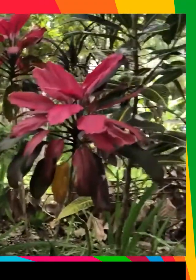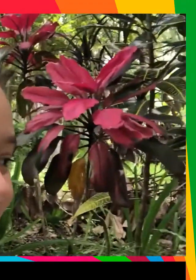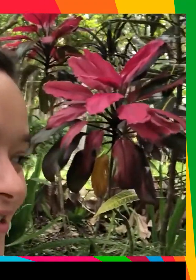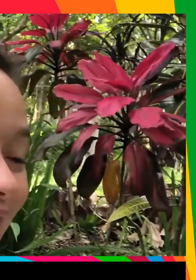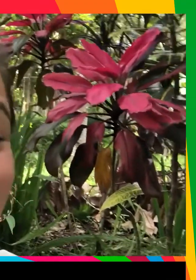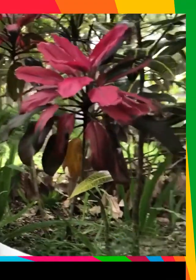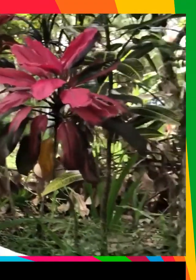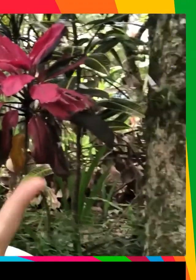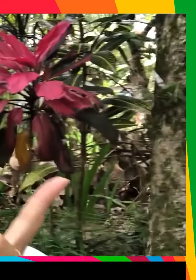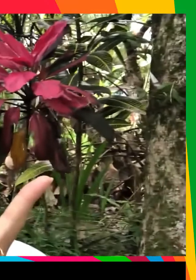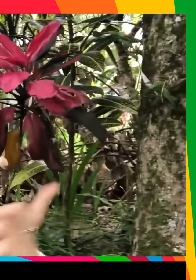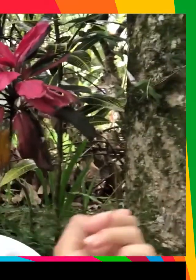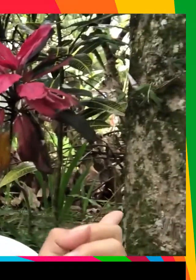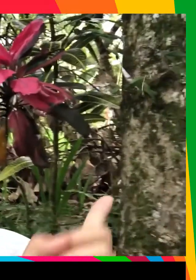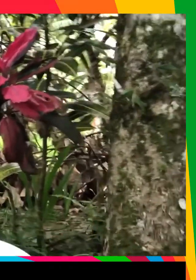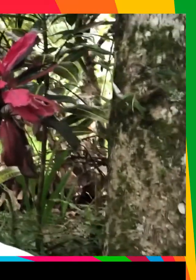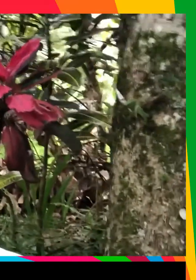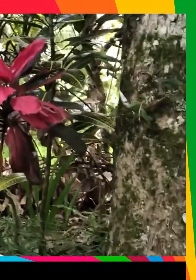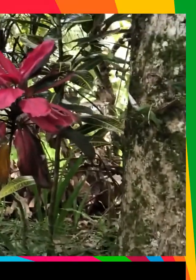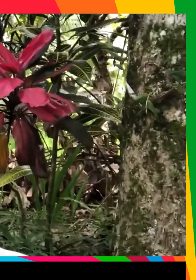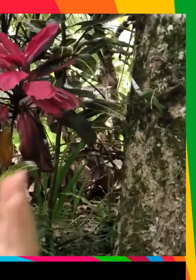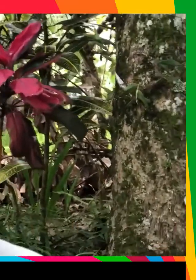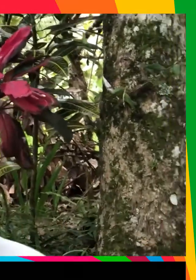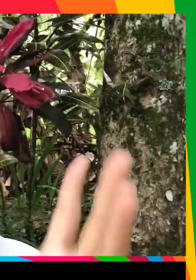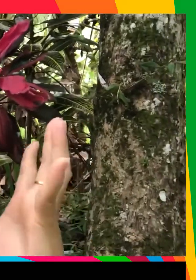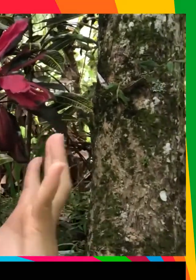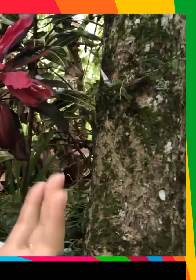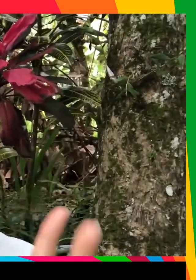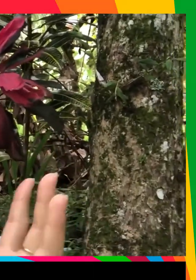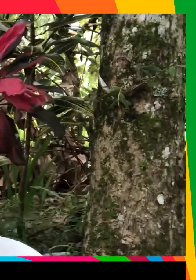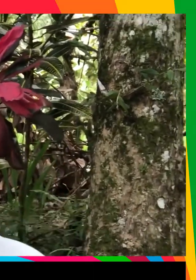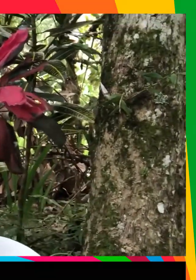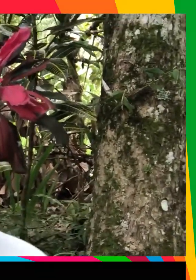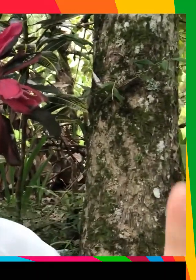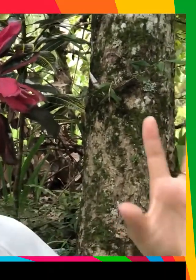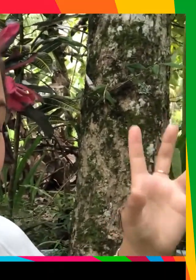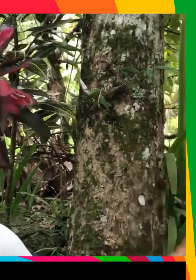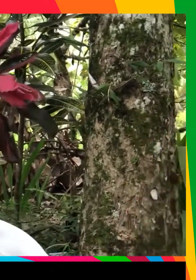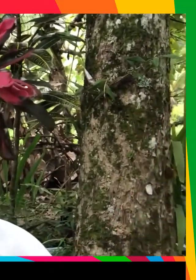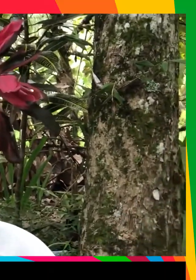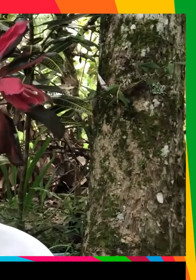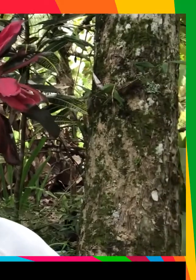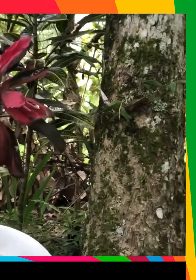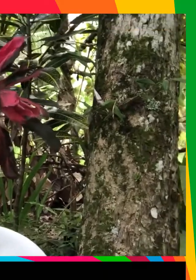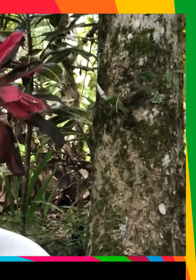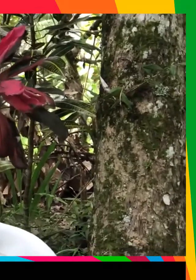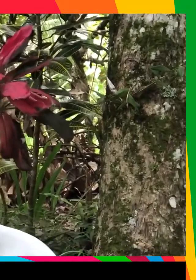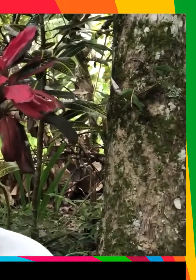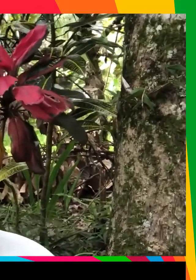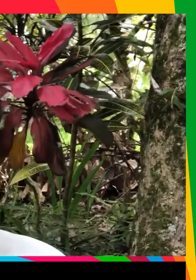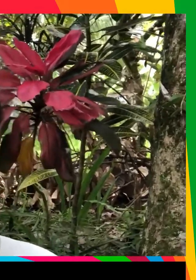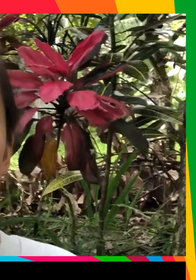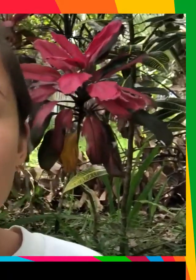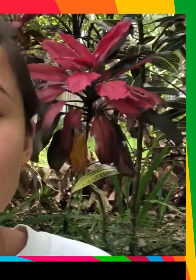and I was getting distracted, but I wasn't lying. There is a chicken. But anyways, going back to the point of including young people from the very